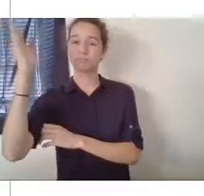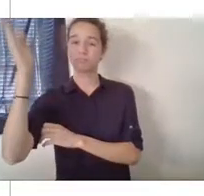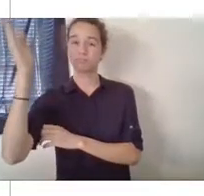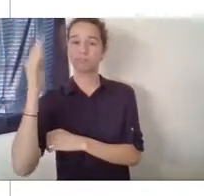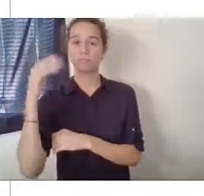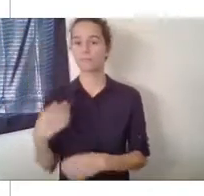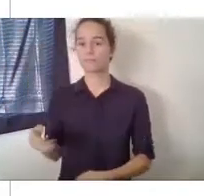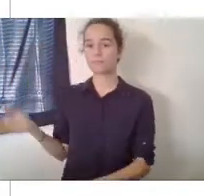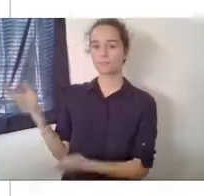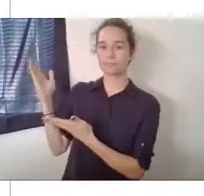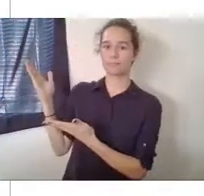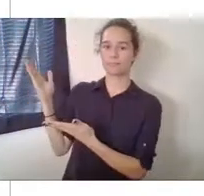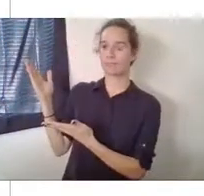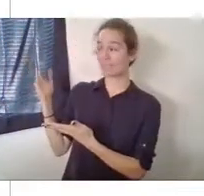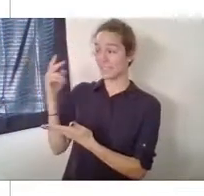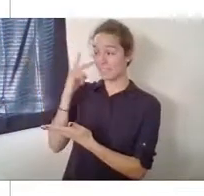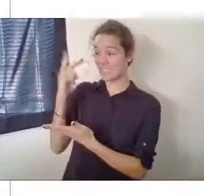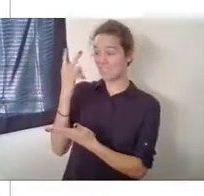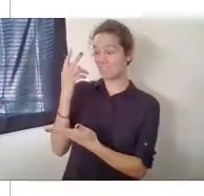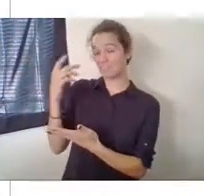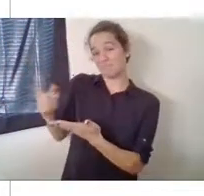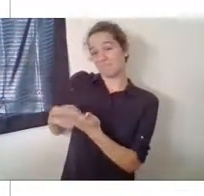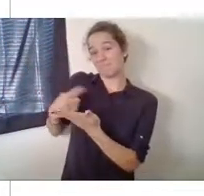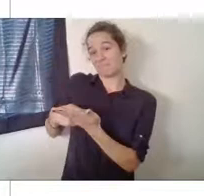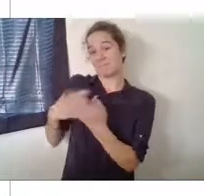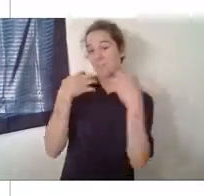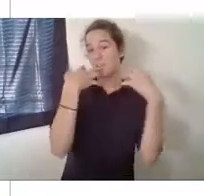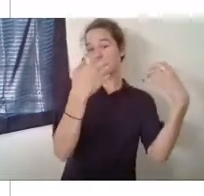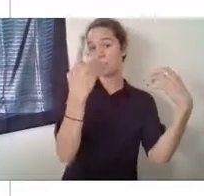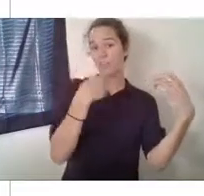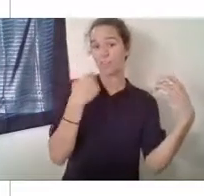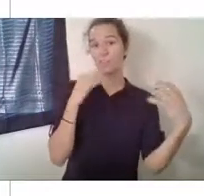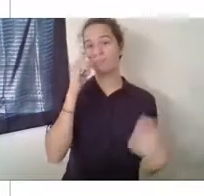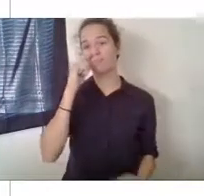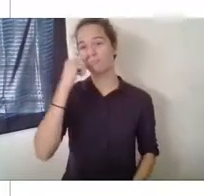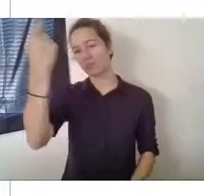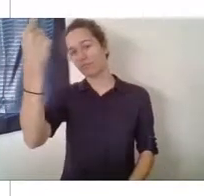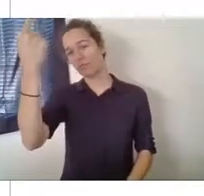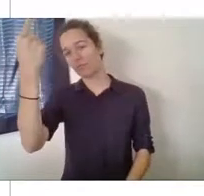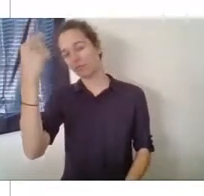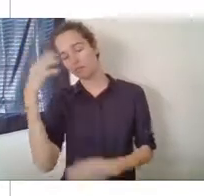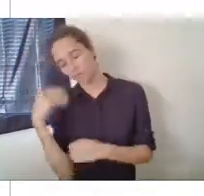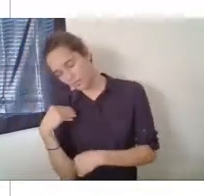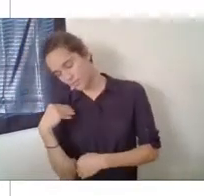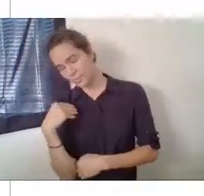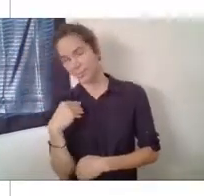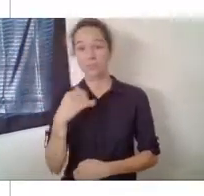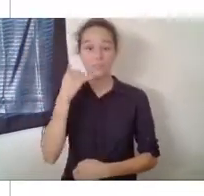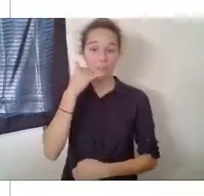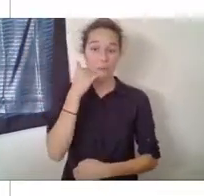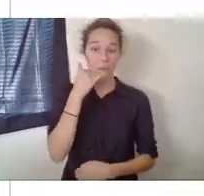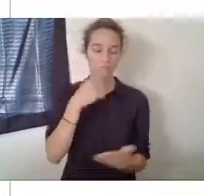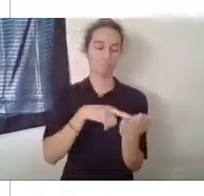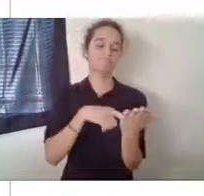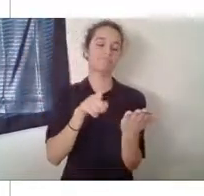that audience? It's okay, we all have. Whether we're playing on our phones, falling asleep and nodding off,